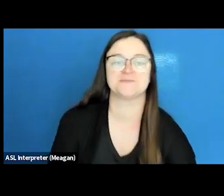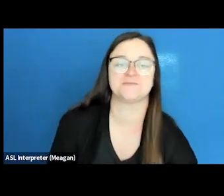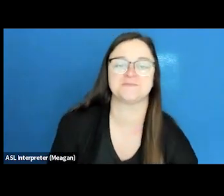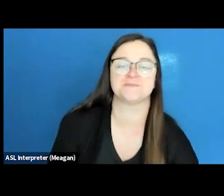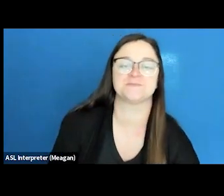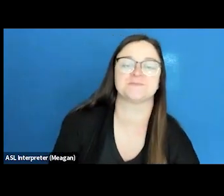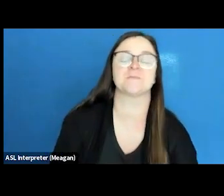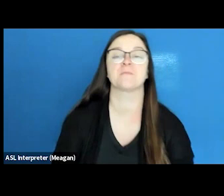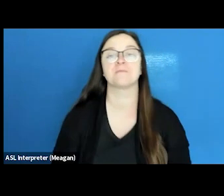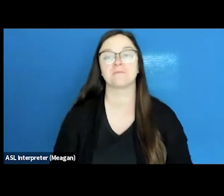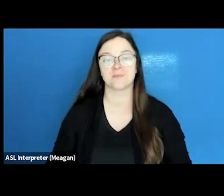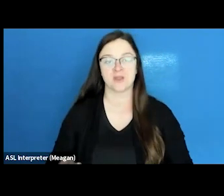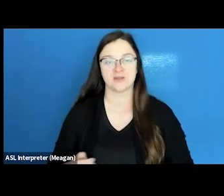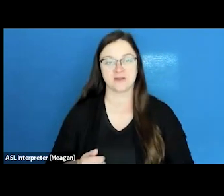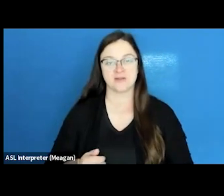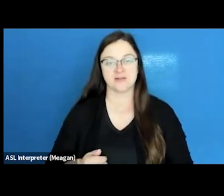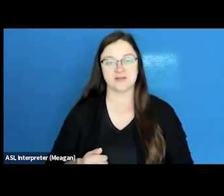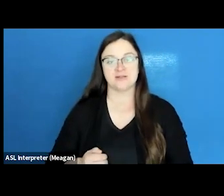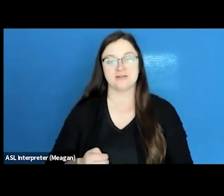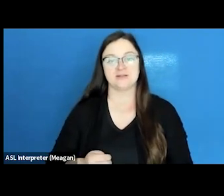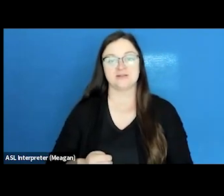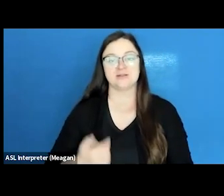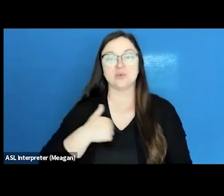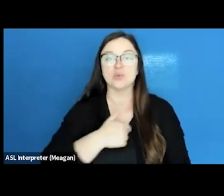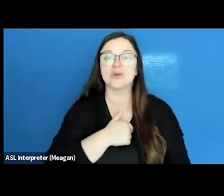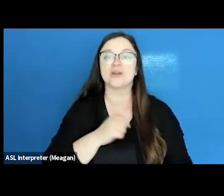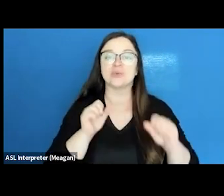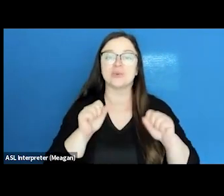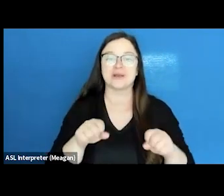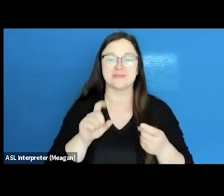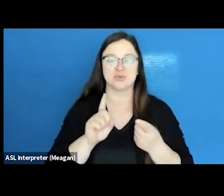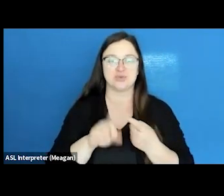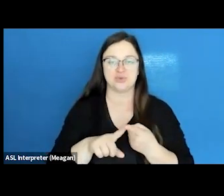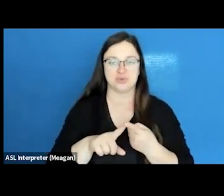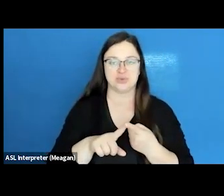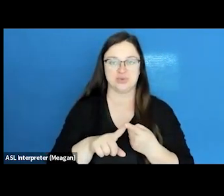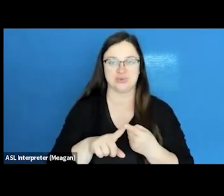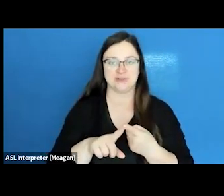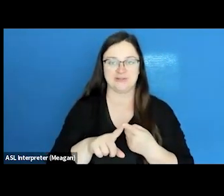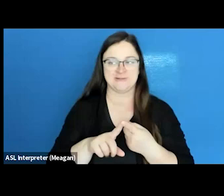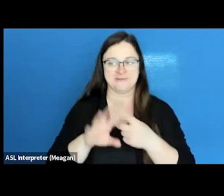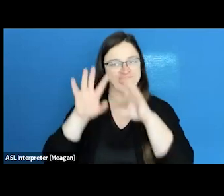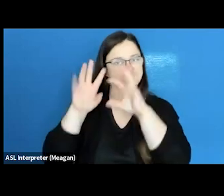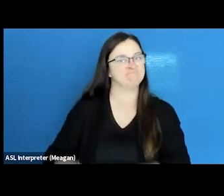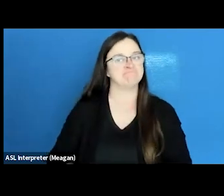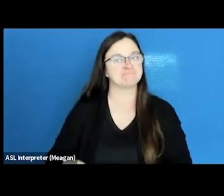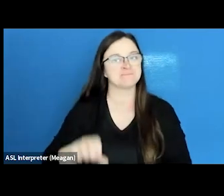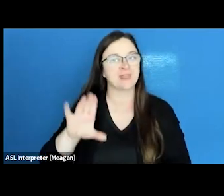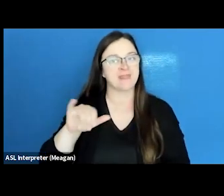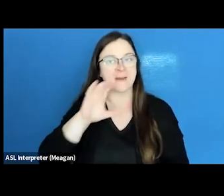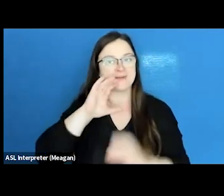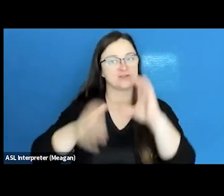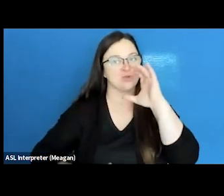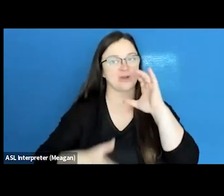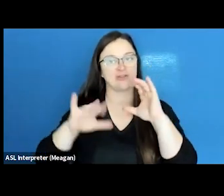We were able to pierce that disparity and that miscommunication that happened between